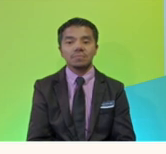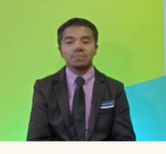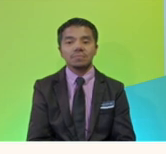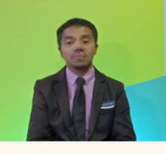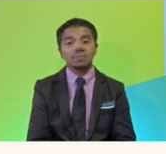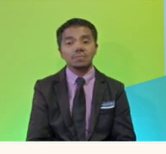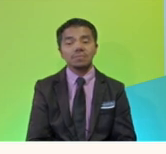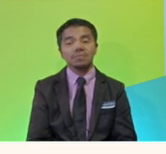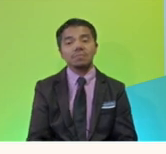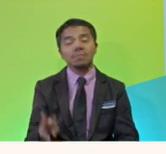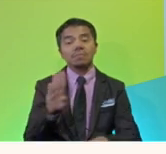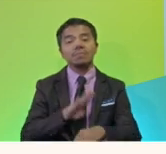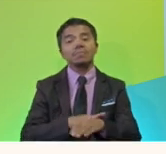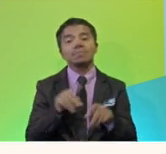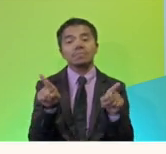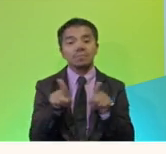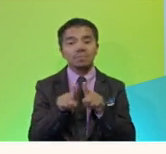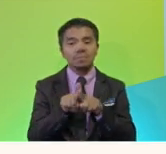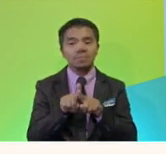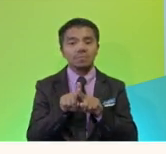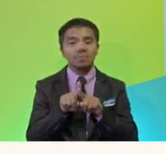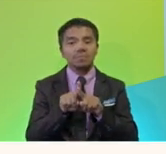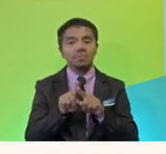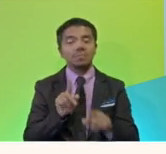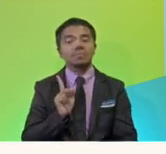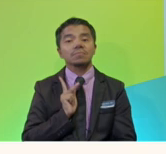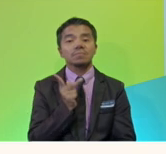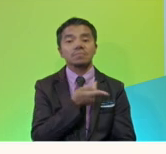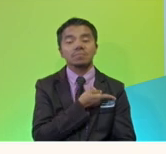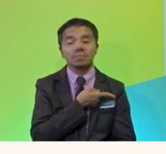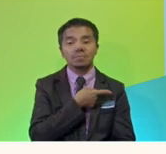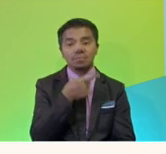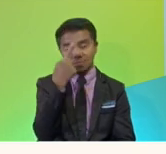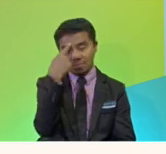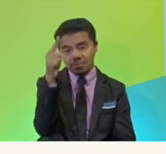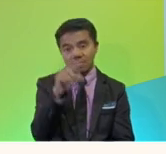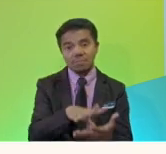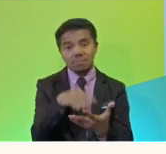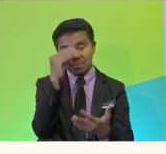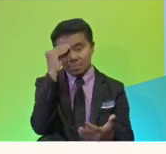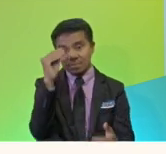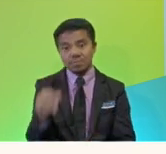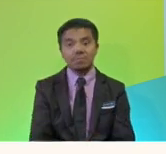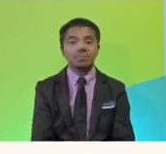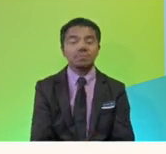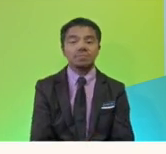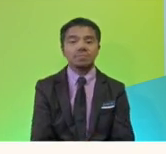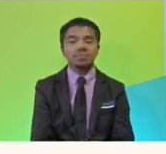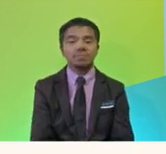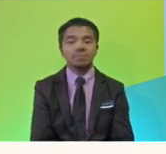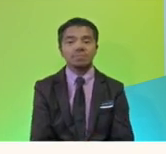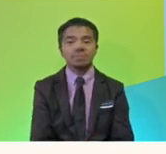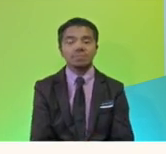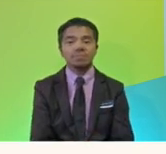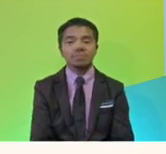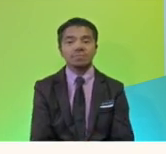reason, I think I would also enjoy horseback riding and skiing, but those sports are expensive. I already spend a lot of time